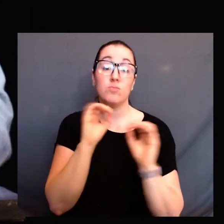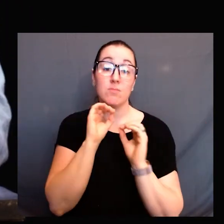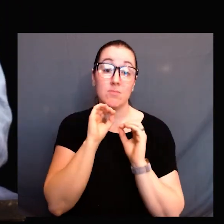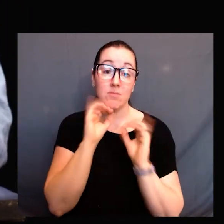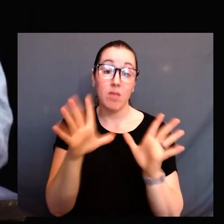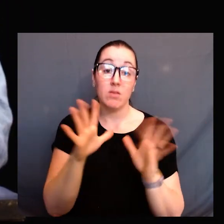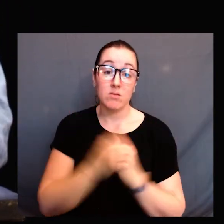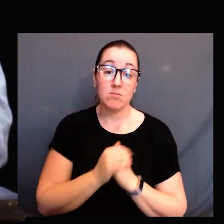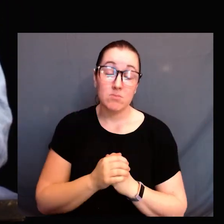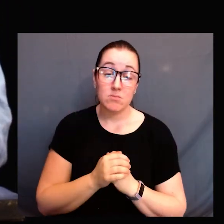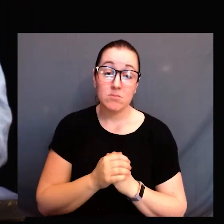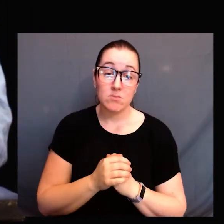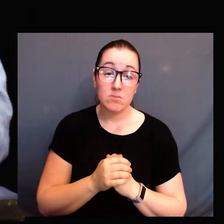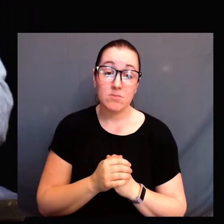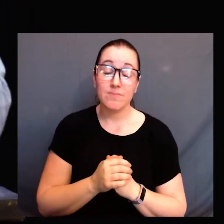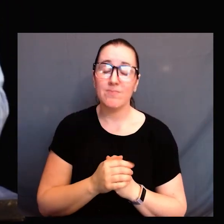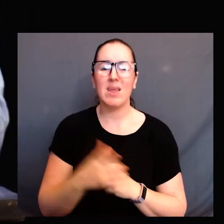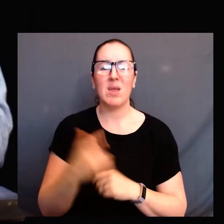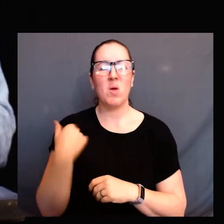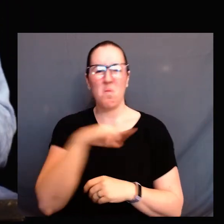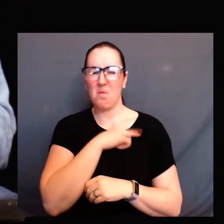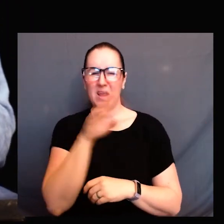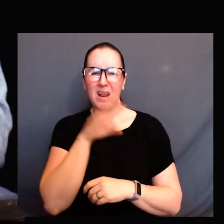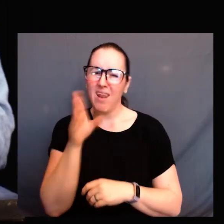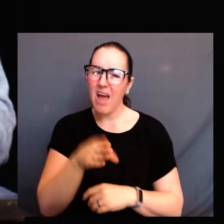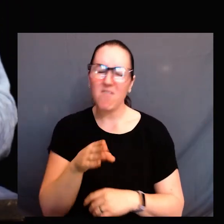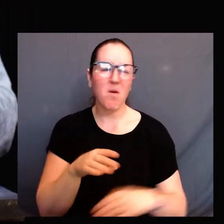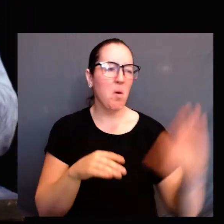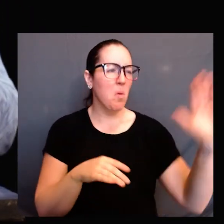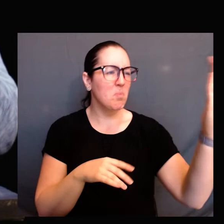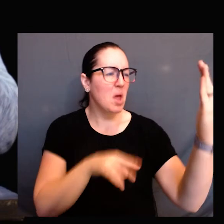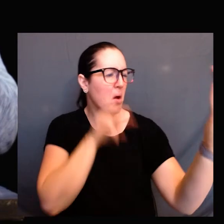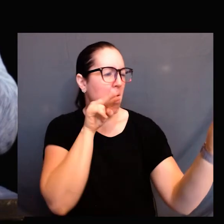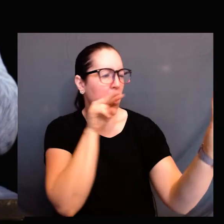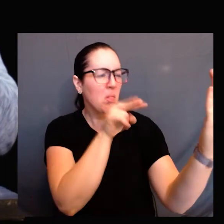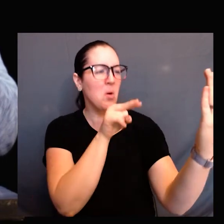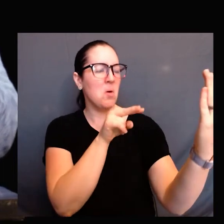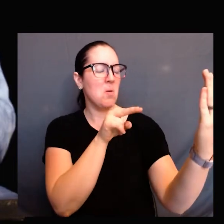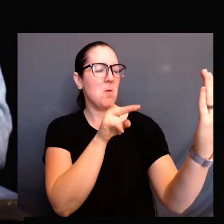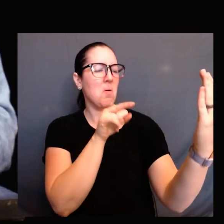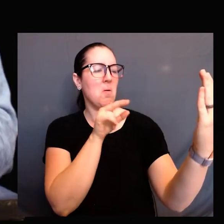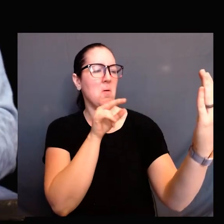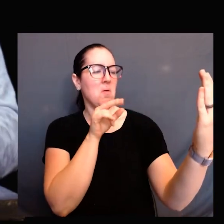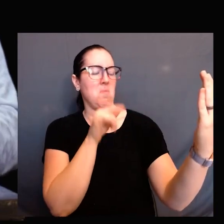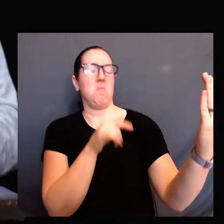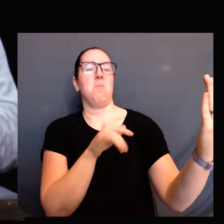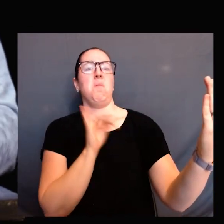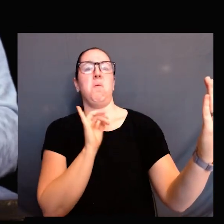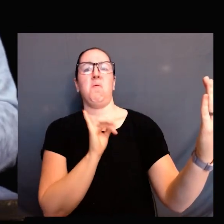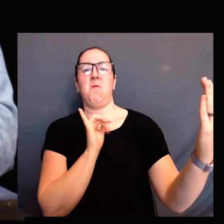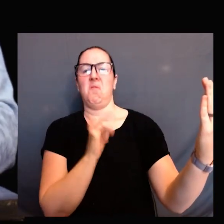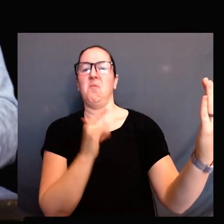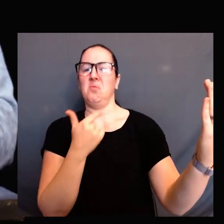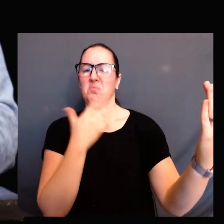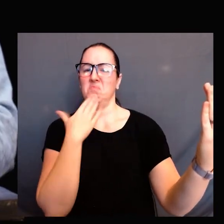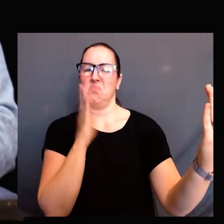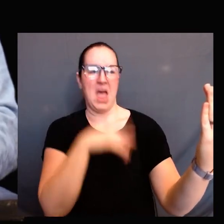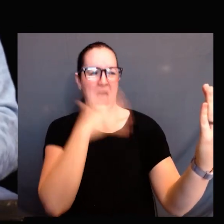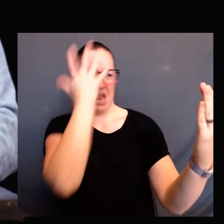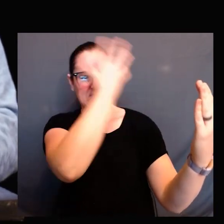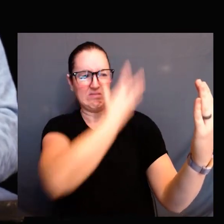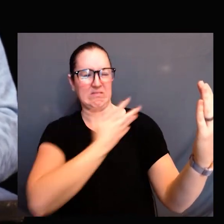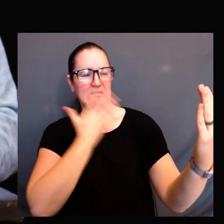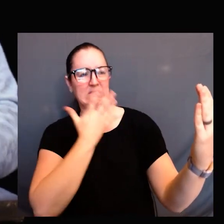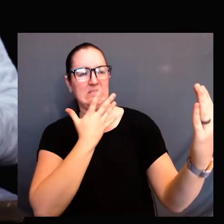don't do anything. We would never look in the mirror and be aware of just how bad things